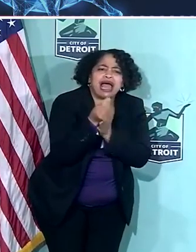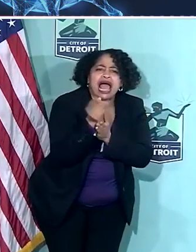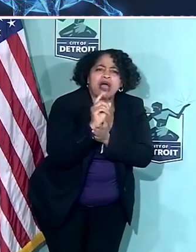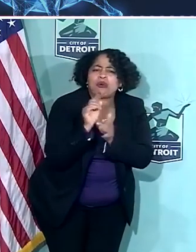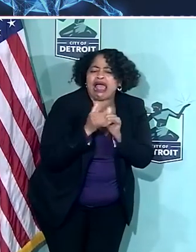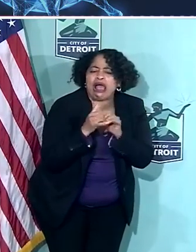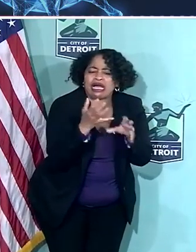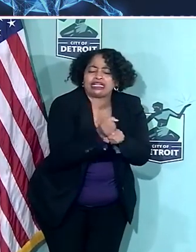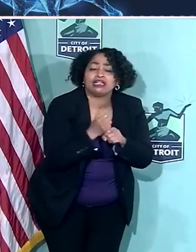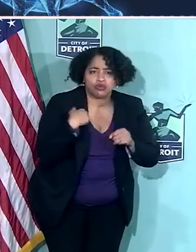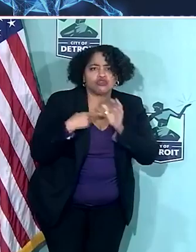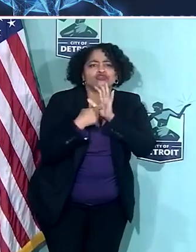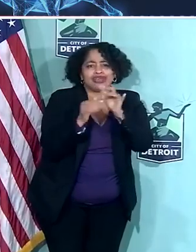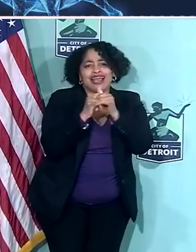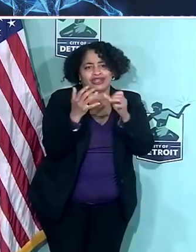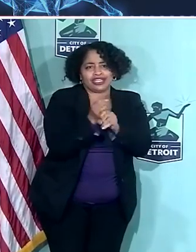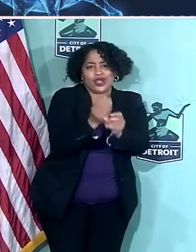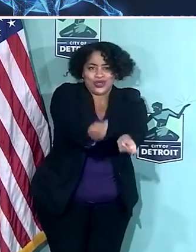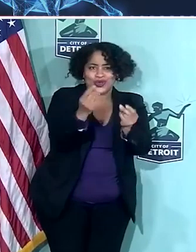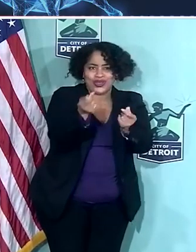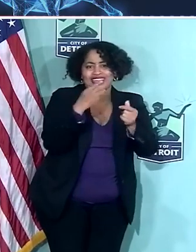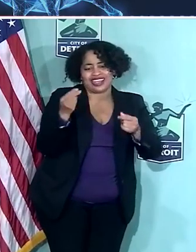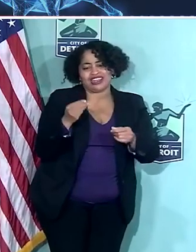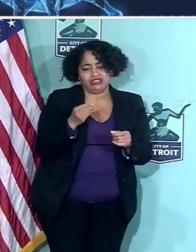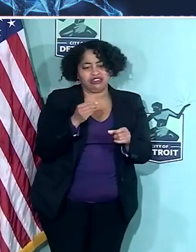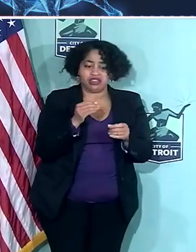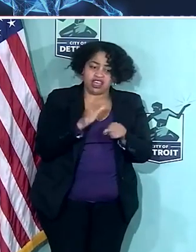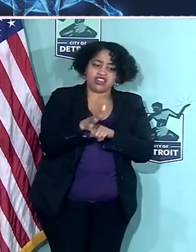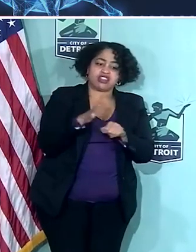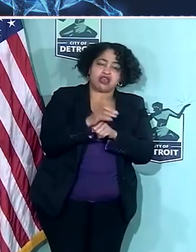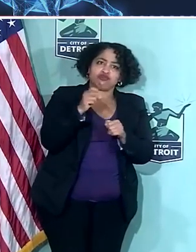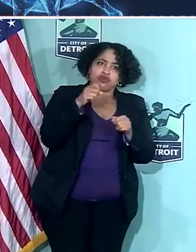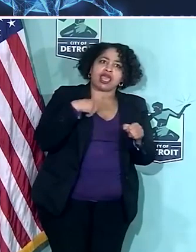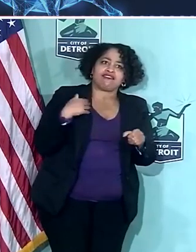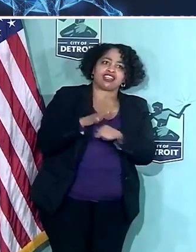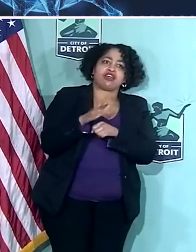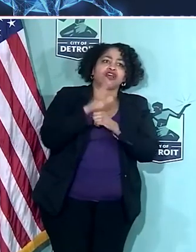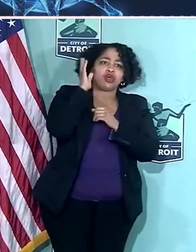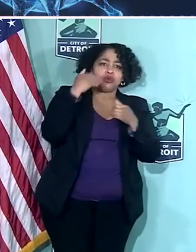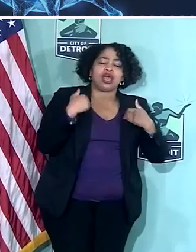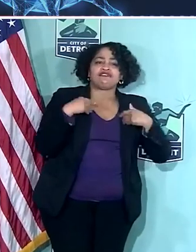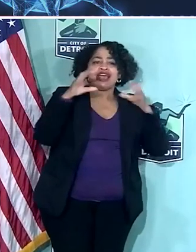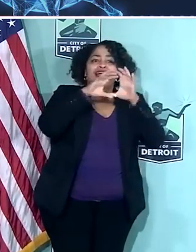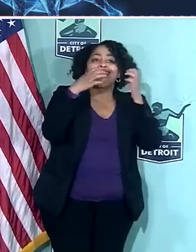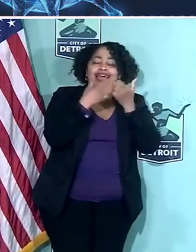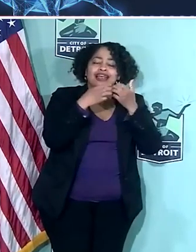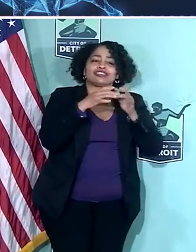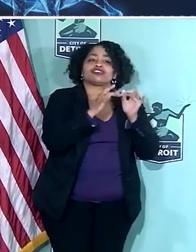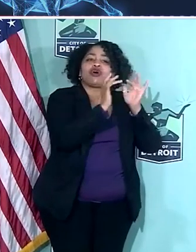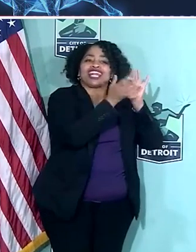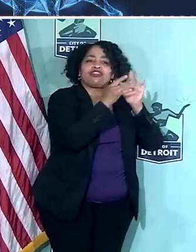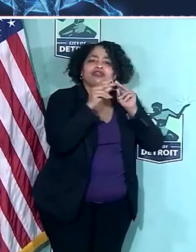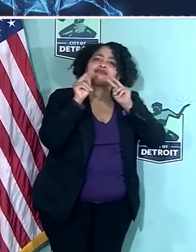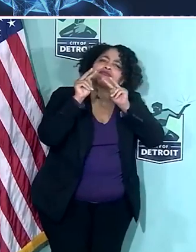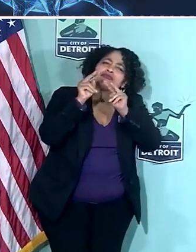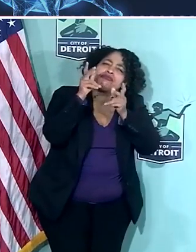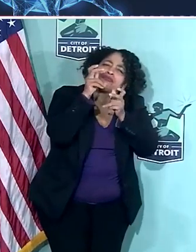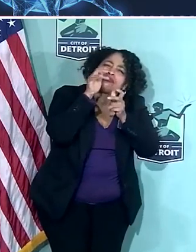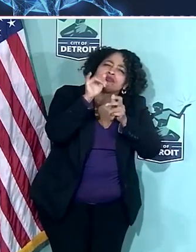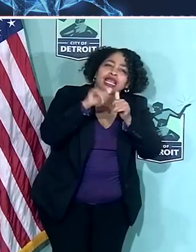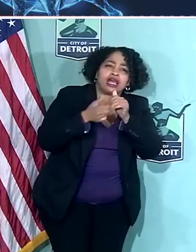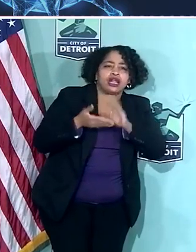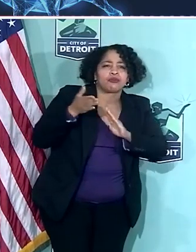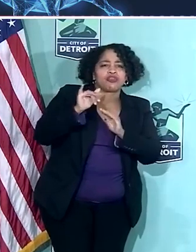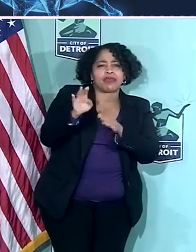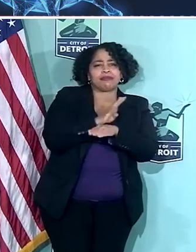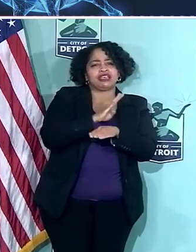get it quickly and in the numbers that you need. They're going to run webinars for you to show you how to operate the business safely. And there's a lot